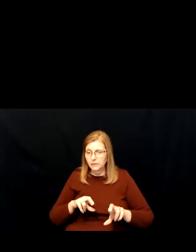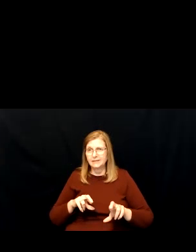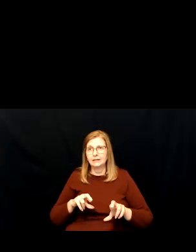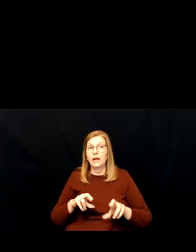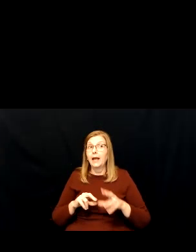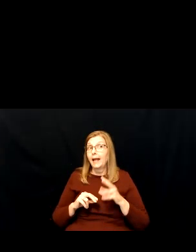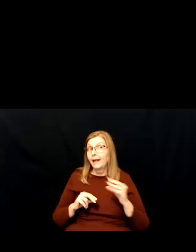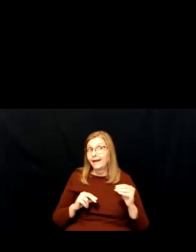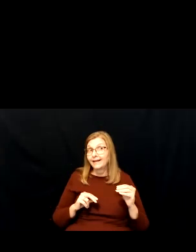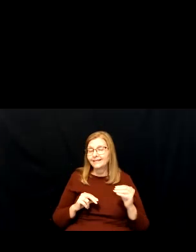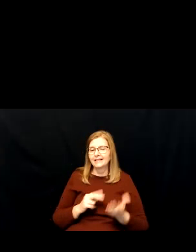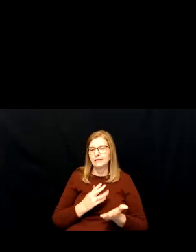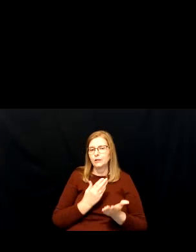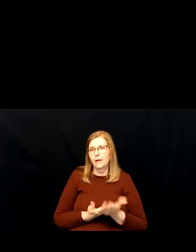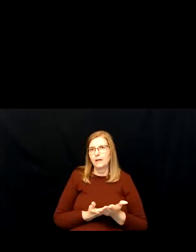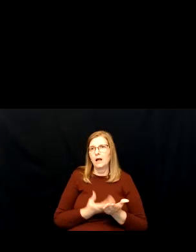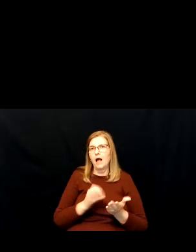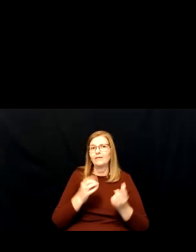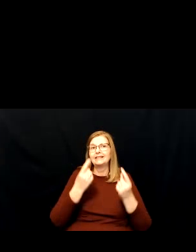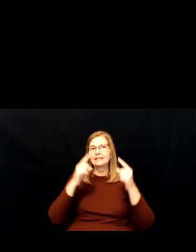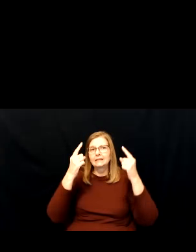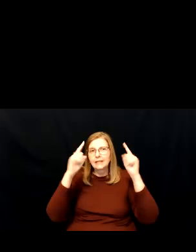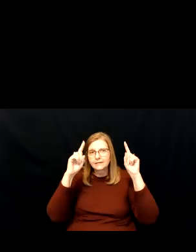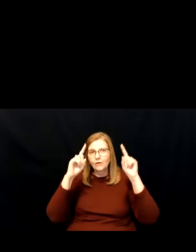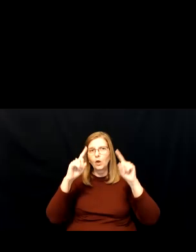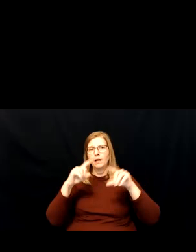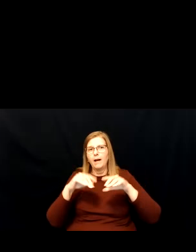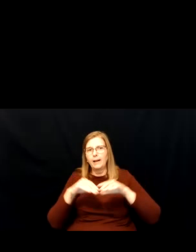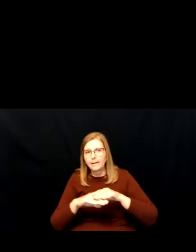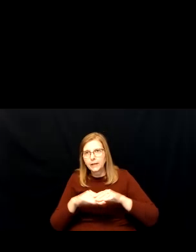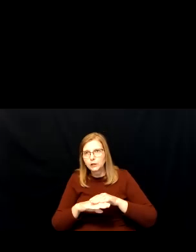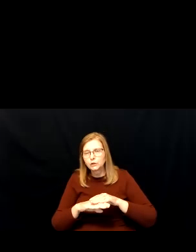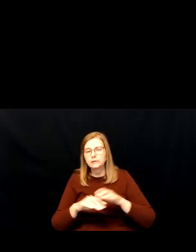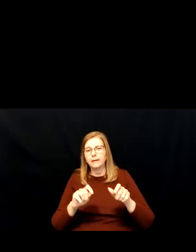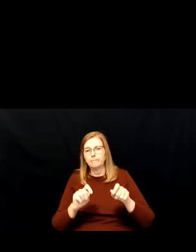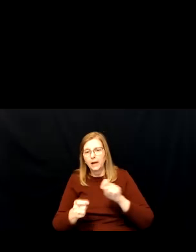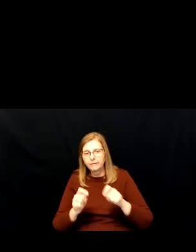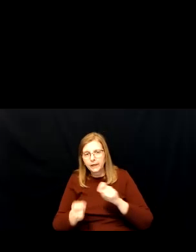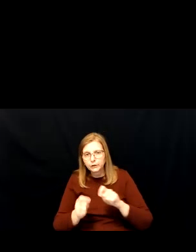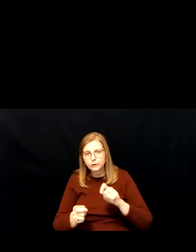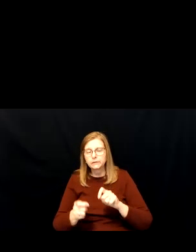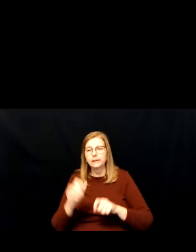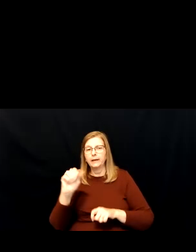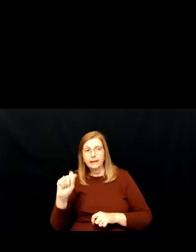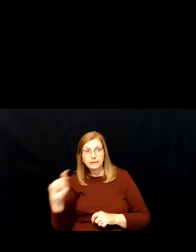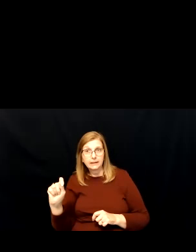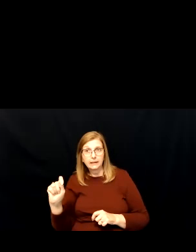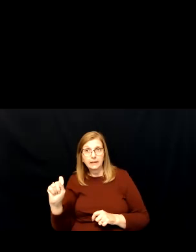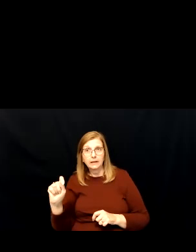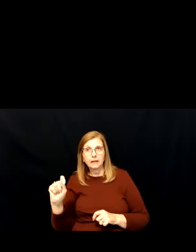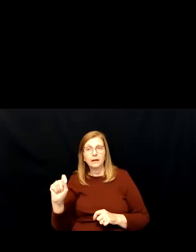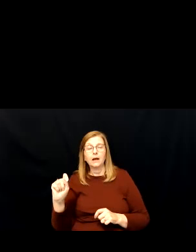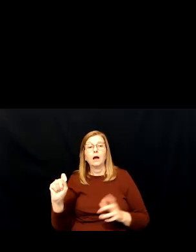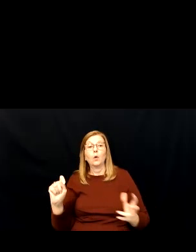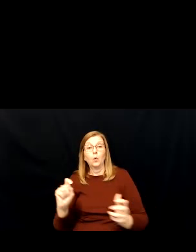to this, documentation of successful accommodations, modifications, and assistive technology, along